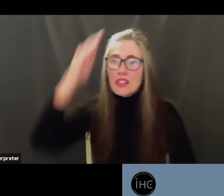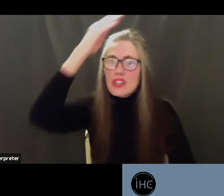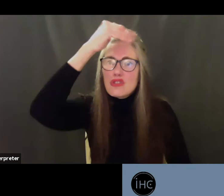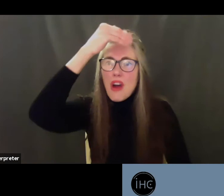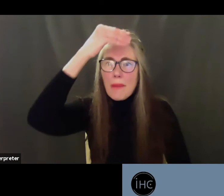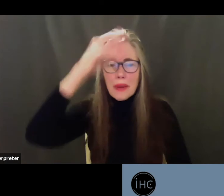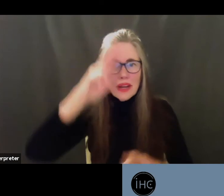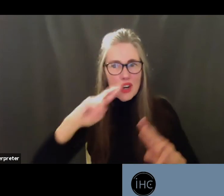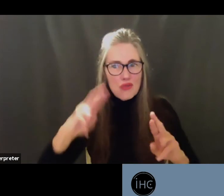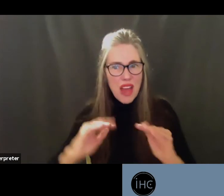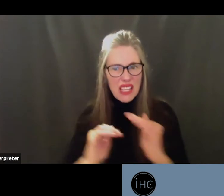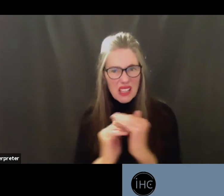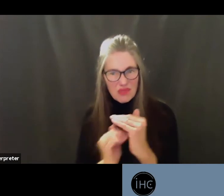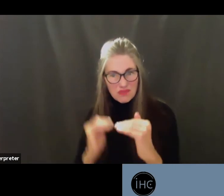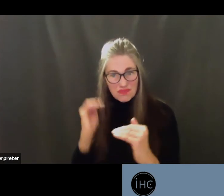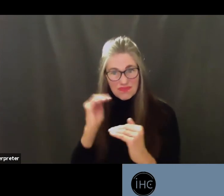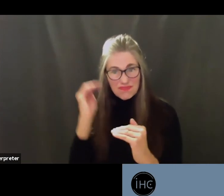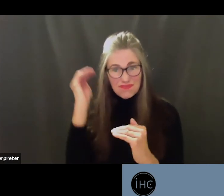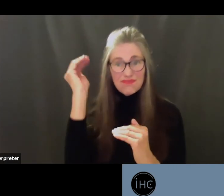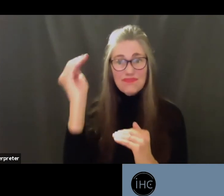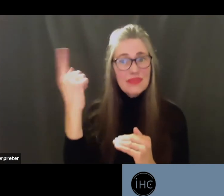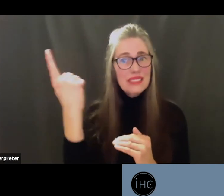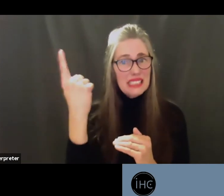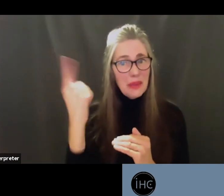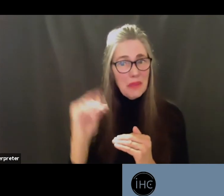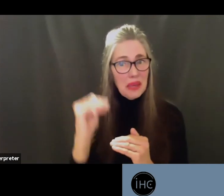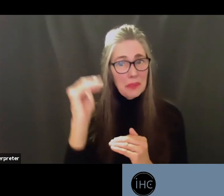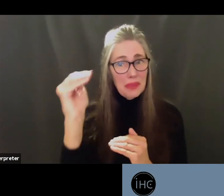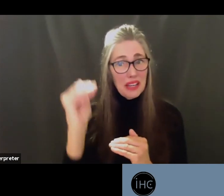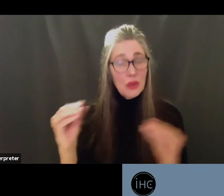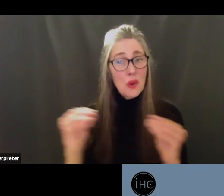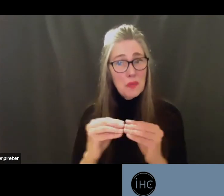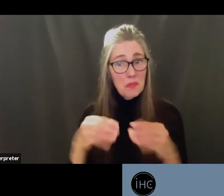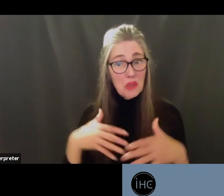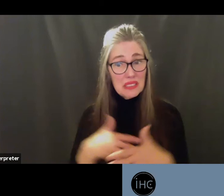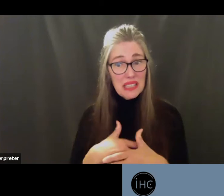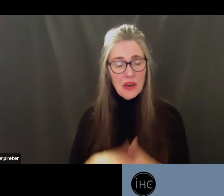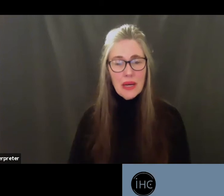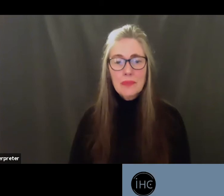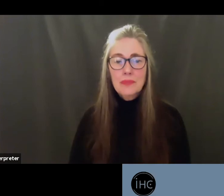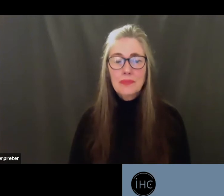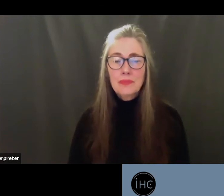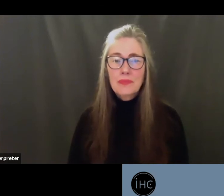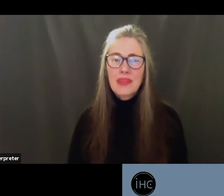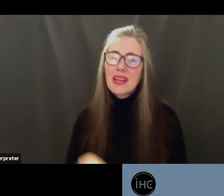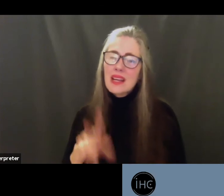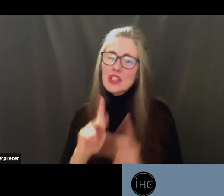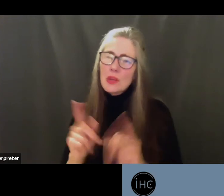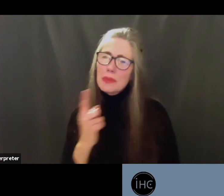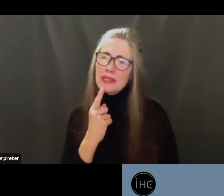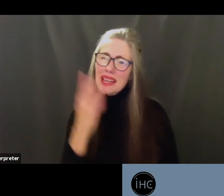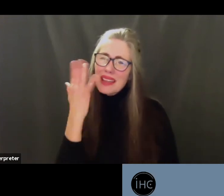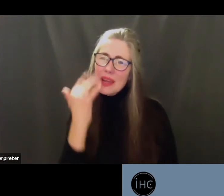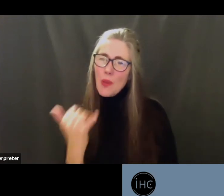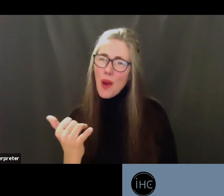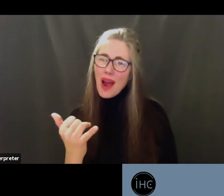That's my point. So a related then question that we've received is, well, then what makes a country